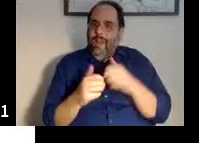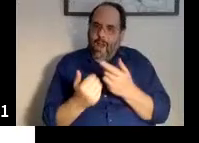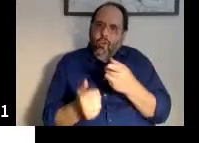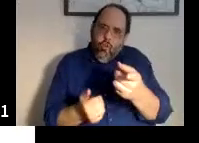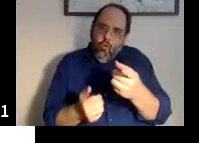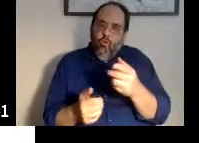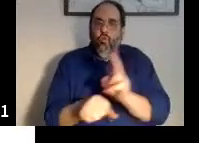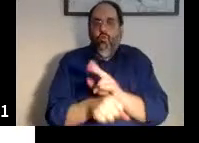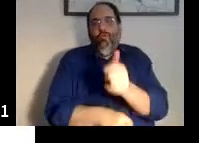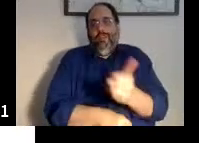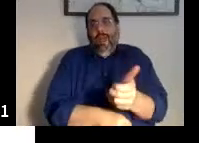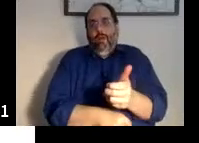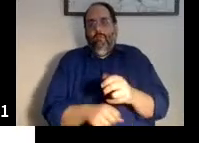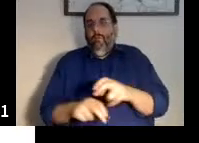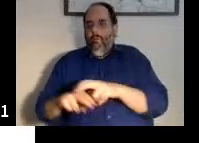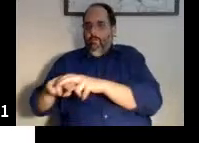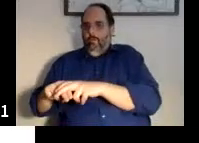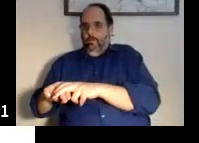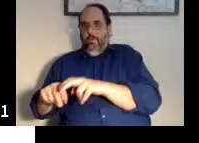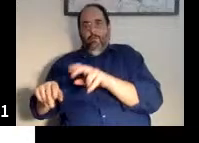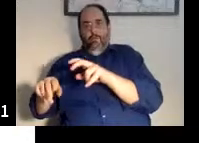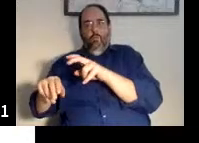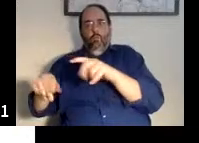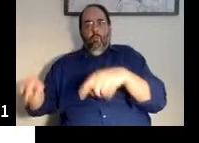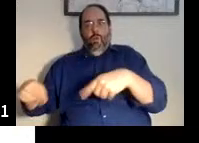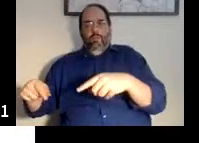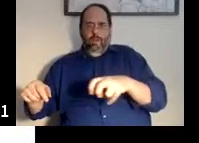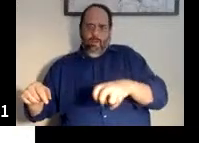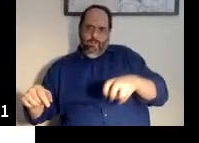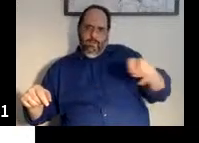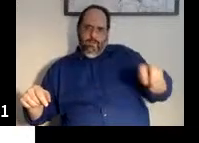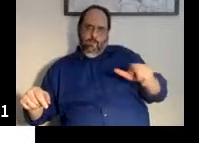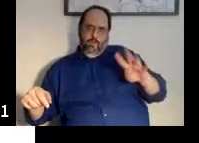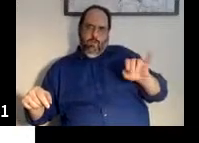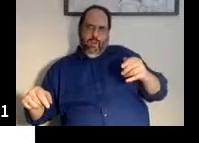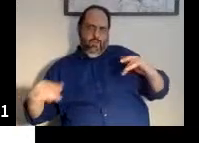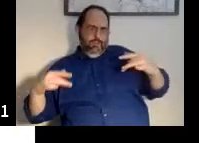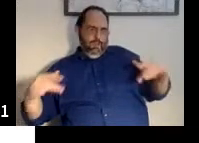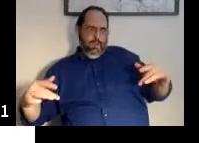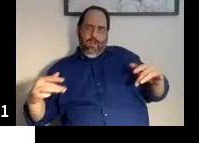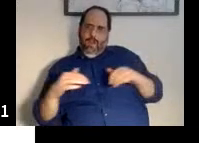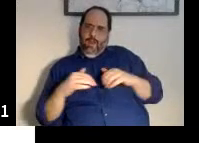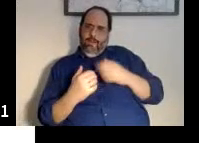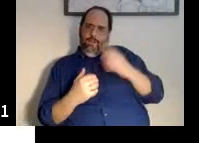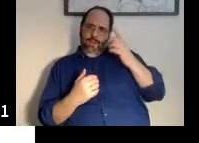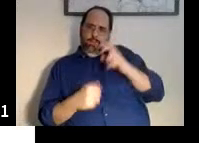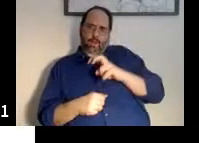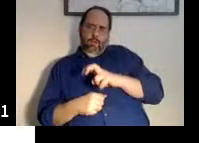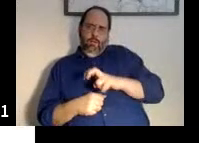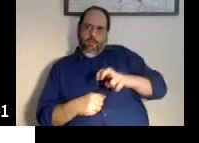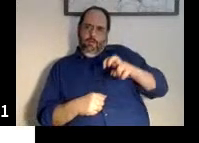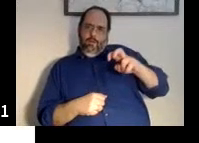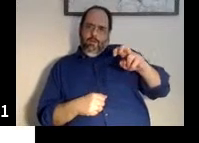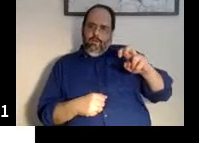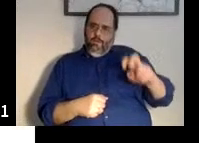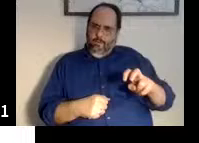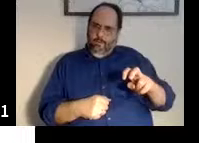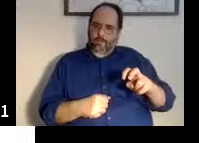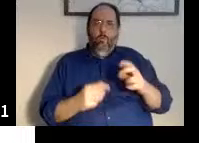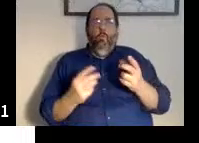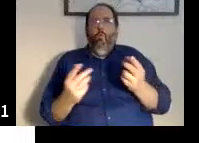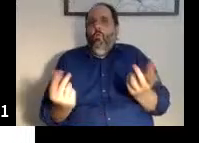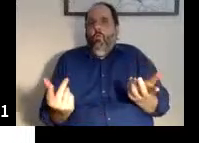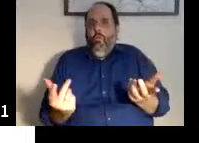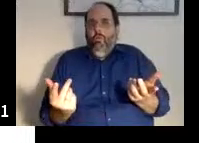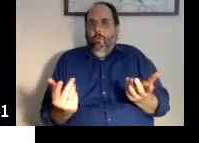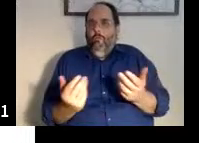would get off a mobility device, sit next to that unobstructed 24-inch side, and how you'd think about coming out of a mobility device and what would you want